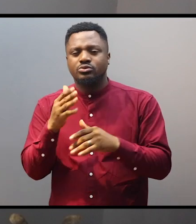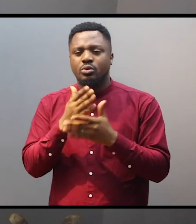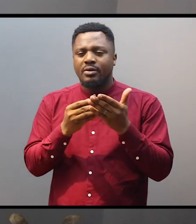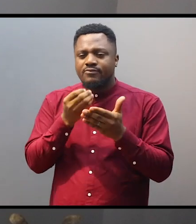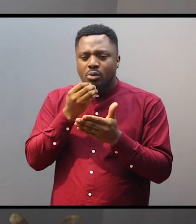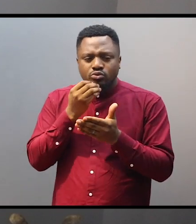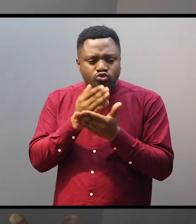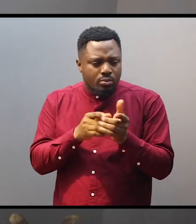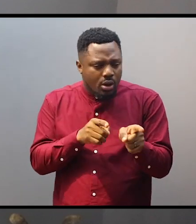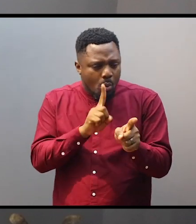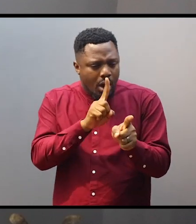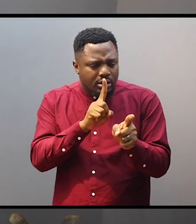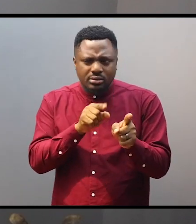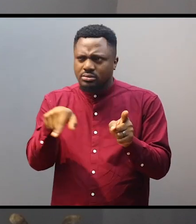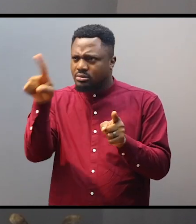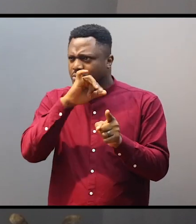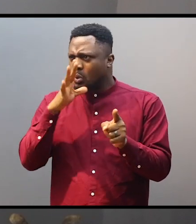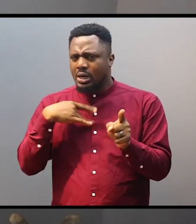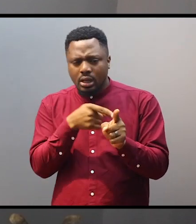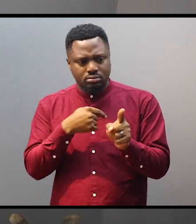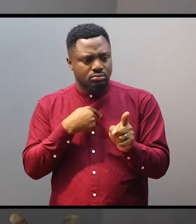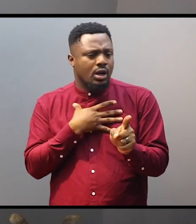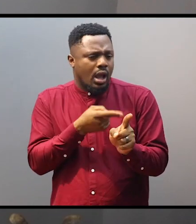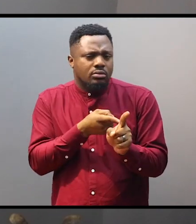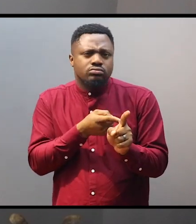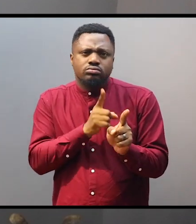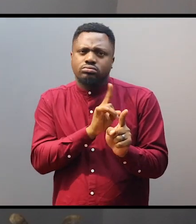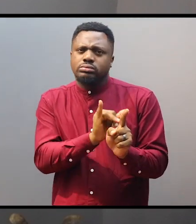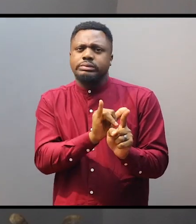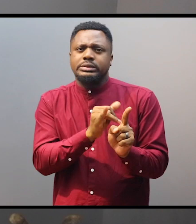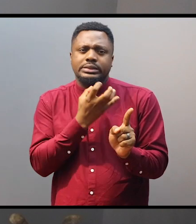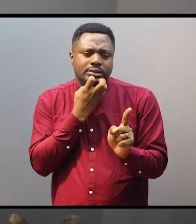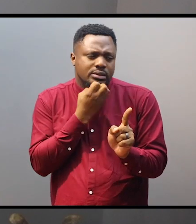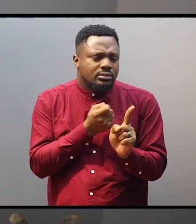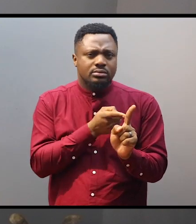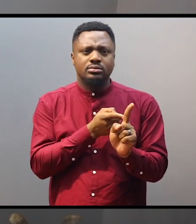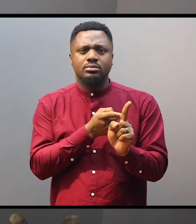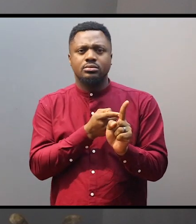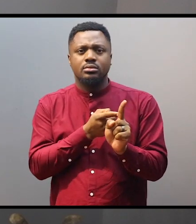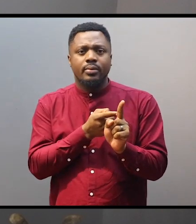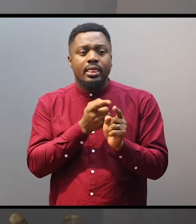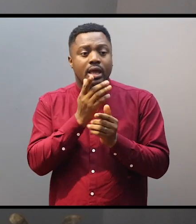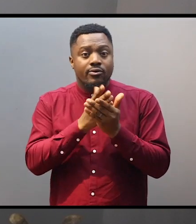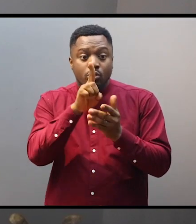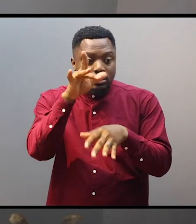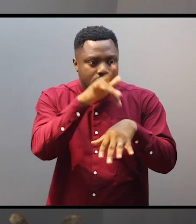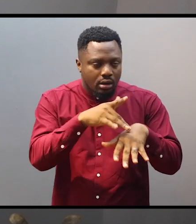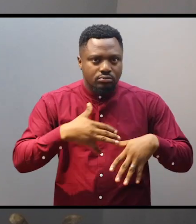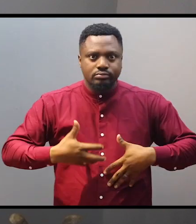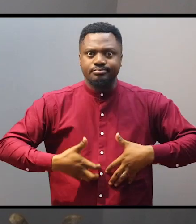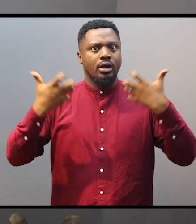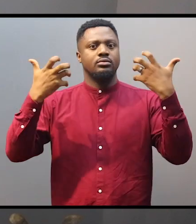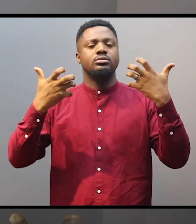some textures that may not be usual for children their age. And they may also be overly sensitive to some of